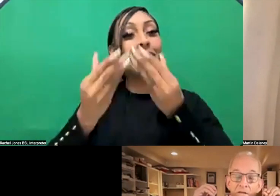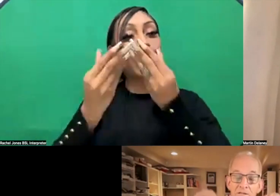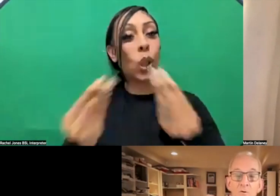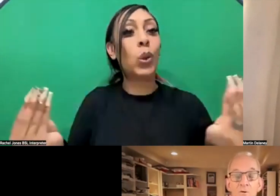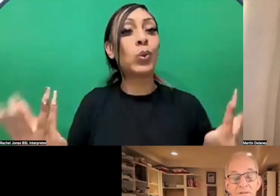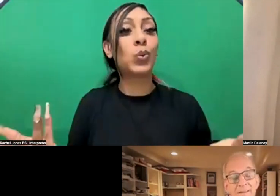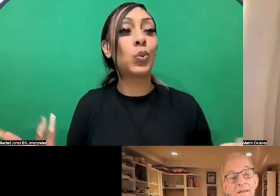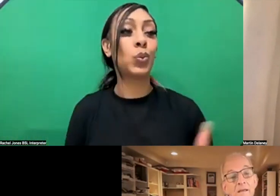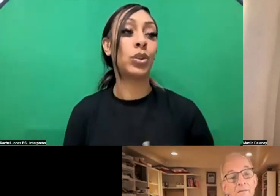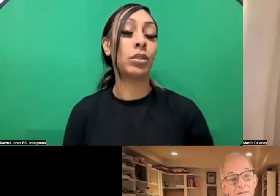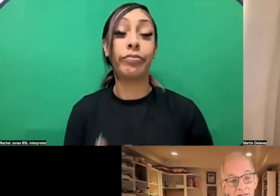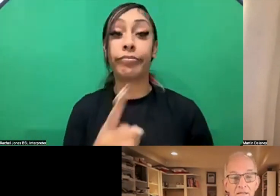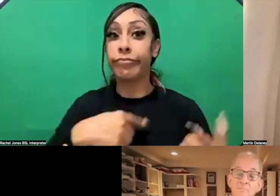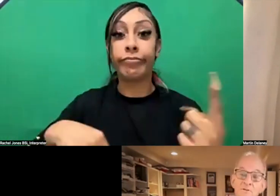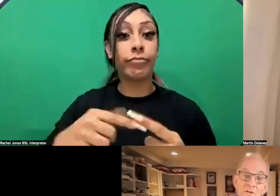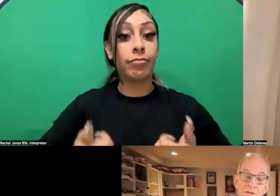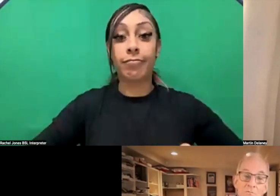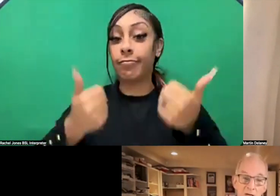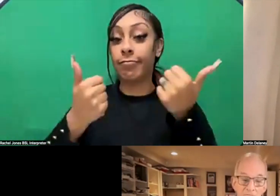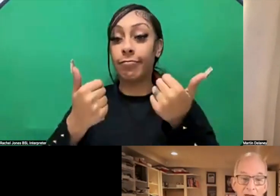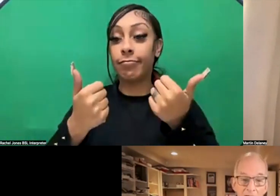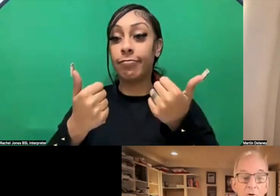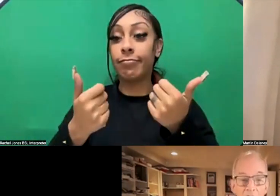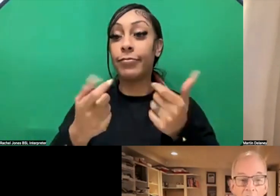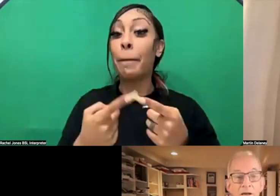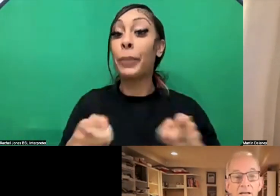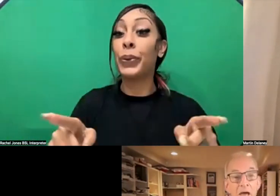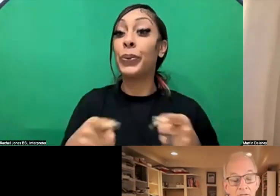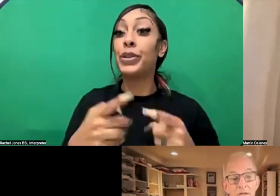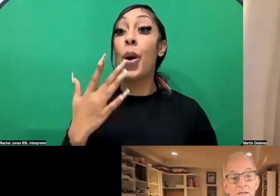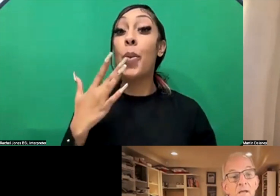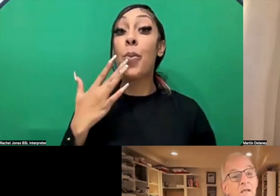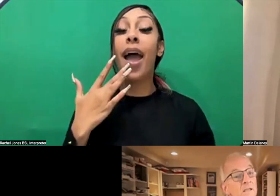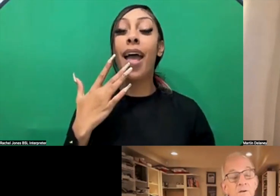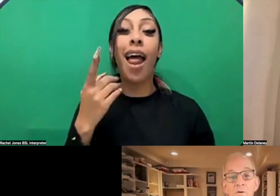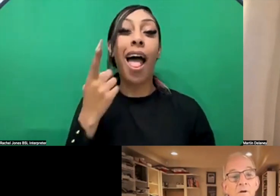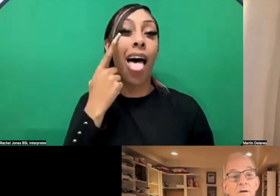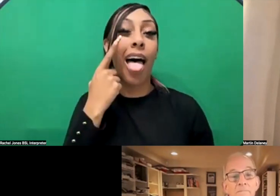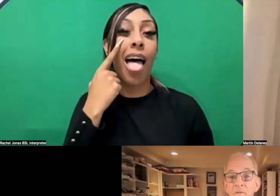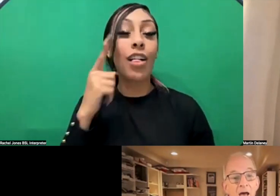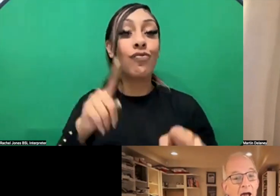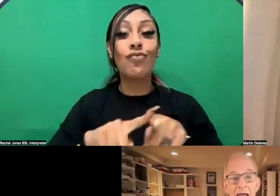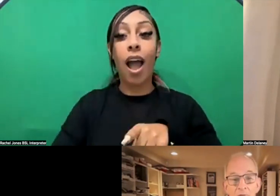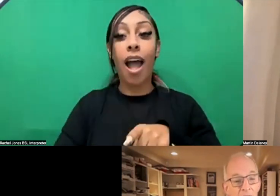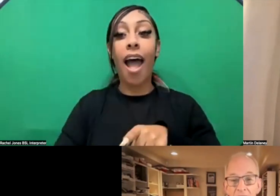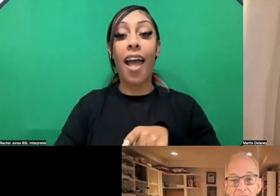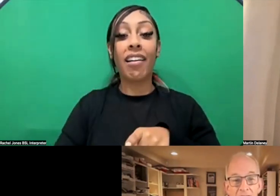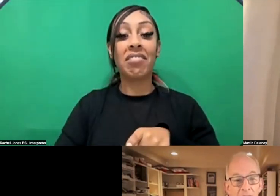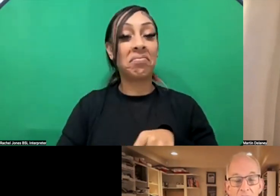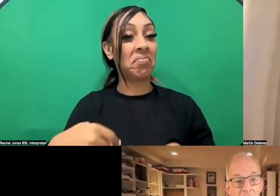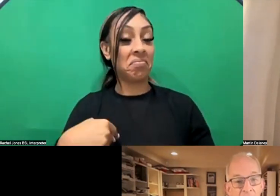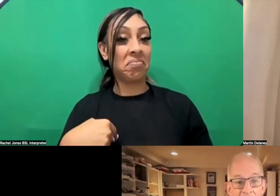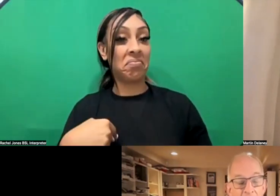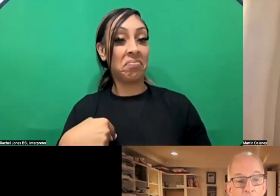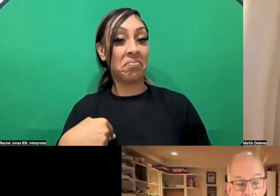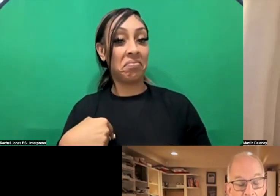that is so good that the musician, when he finally tries the product out, says, I don't think this